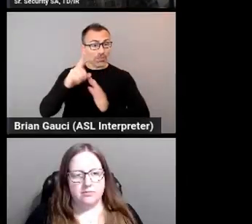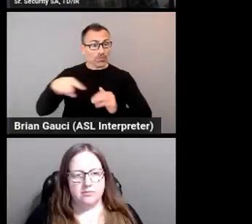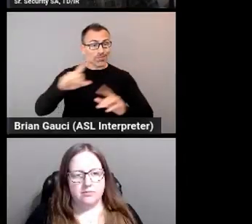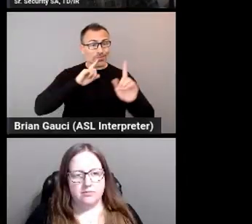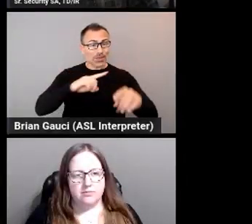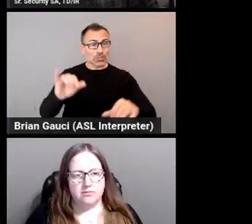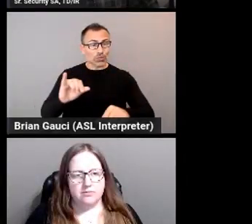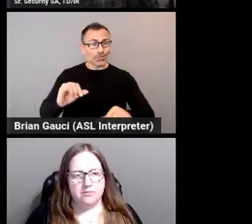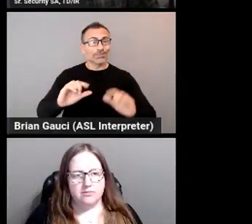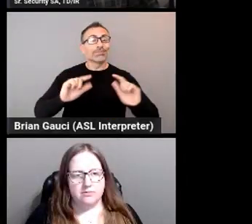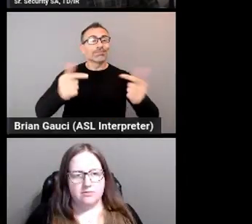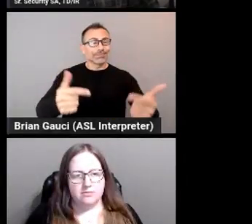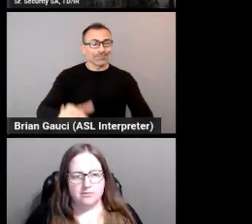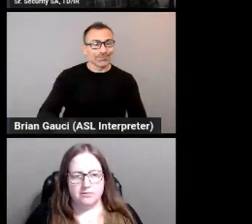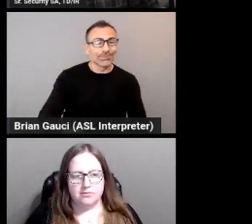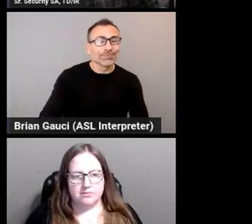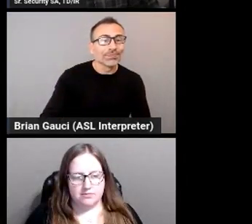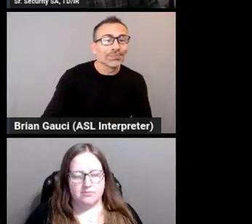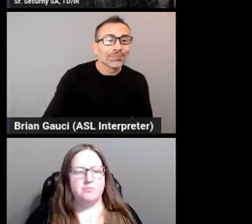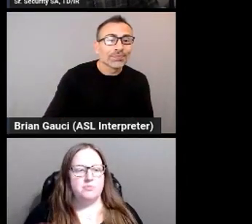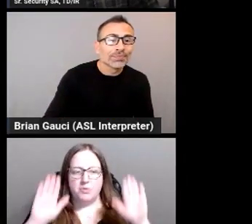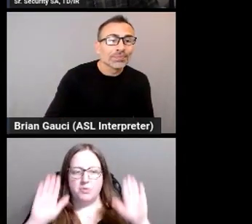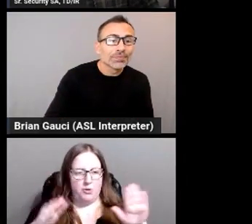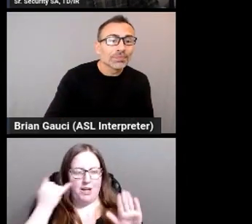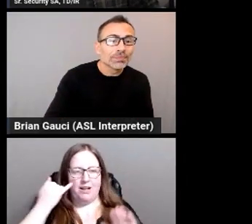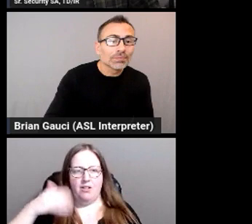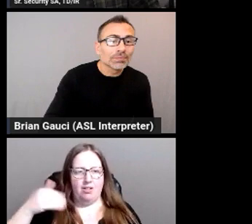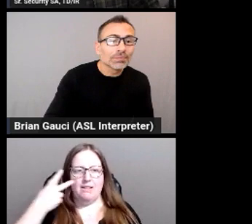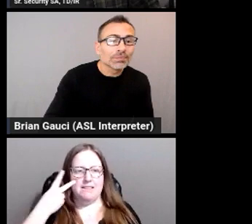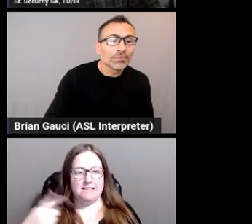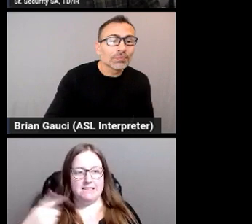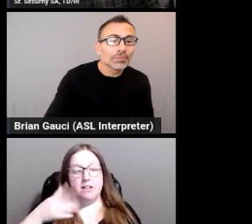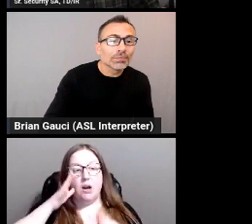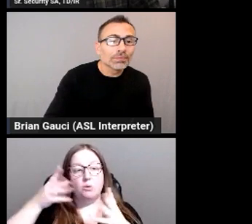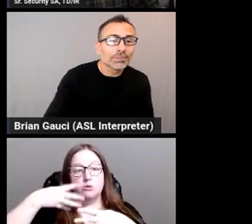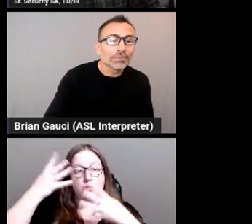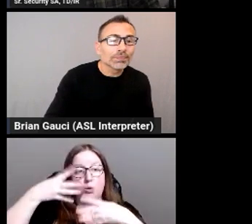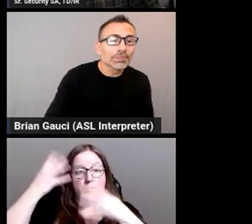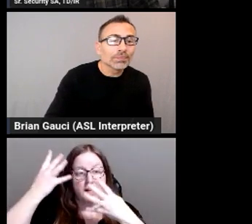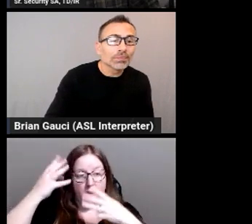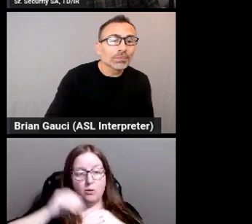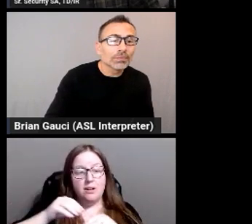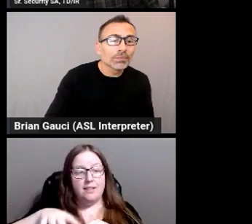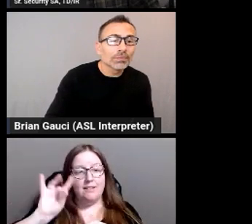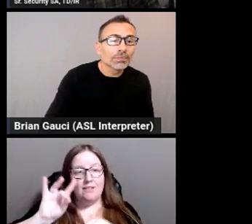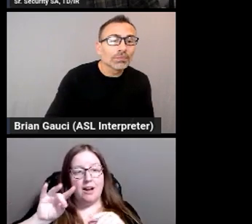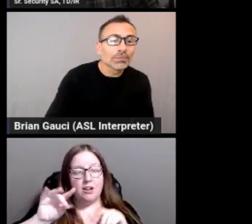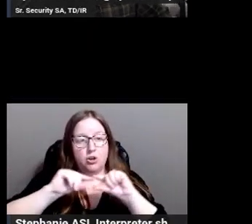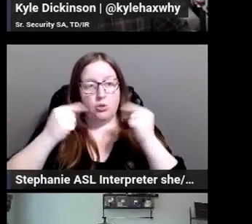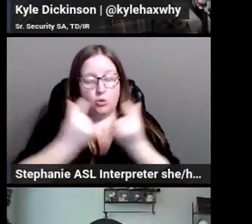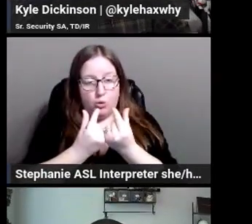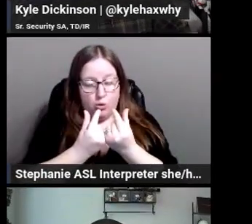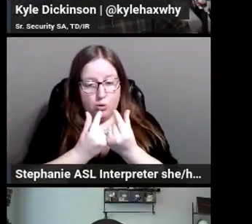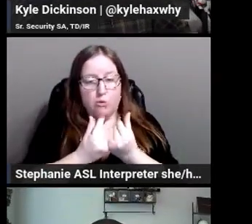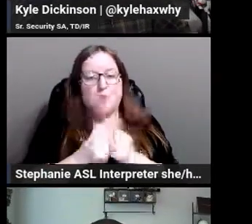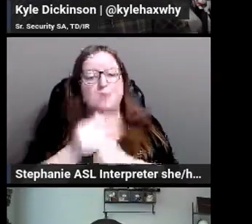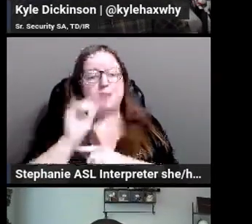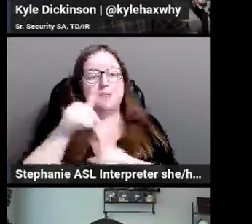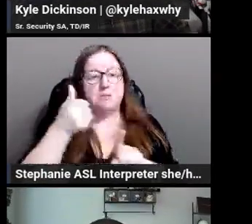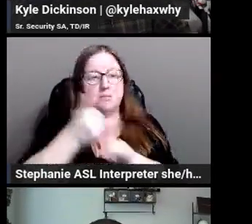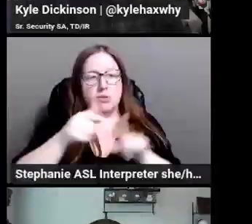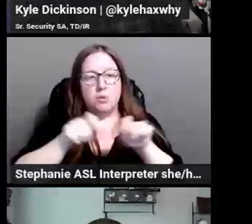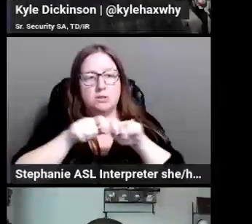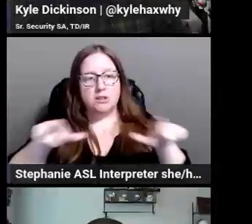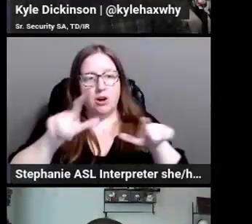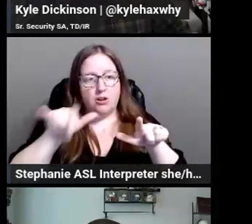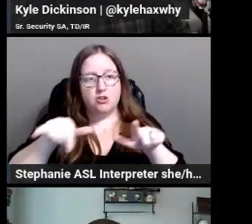seen that already. So I'm going to scroll down a little bit first. In the finding groups, when this originally was launched, this